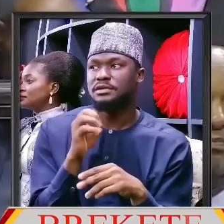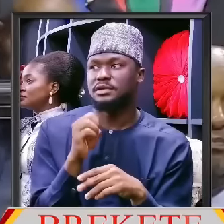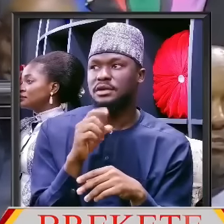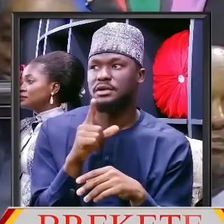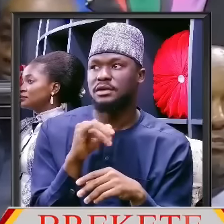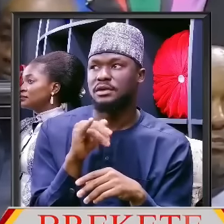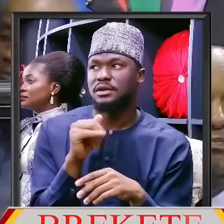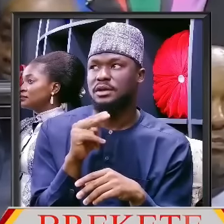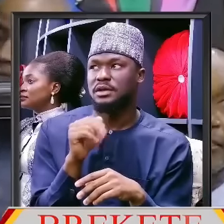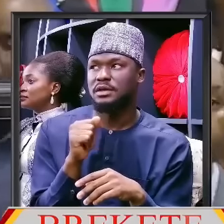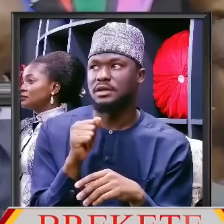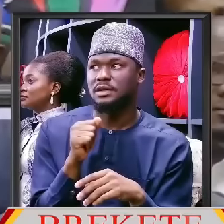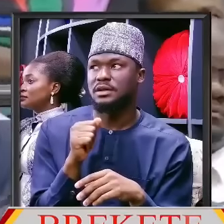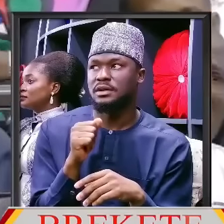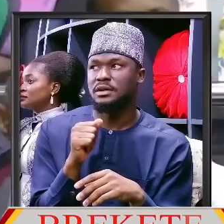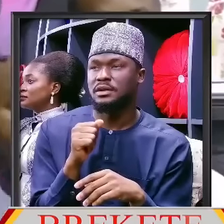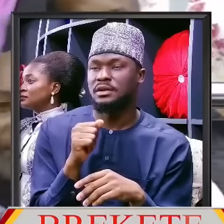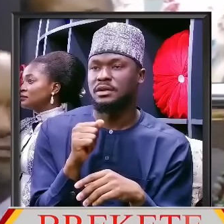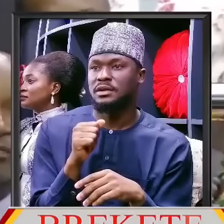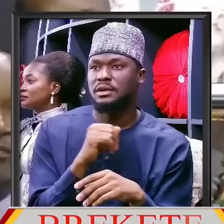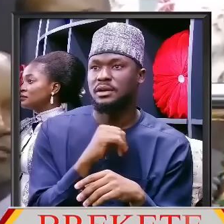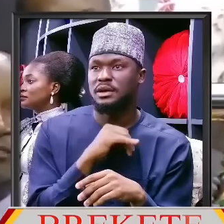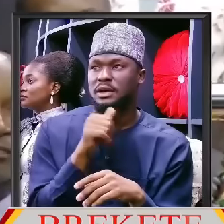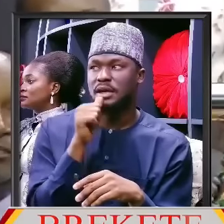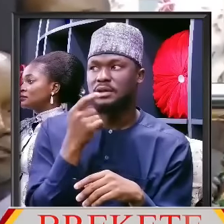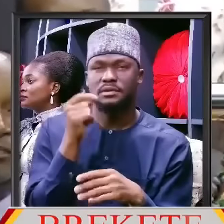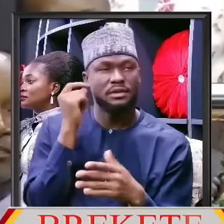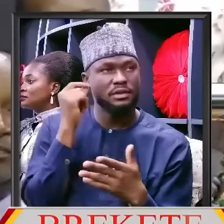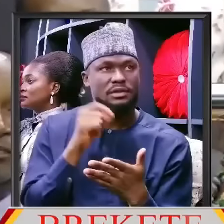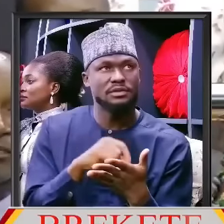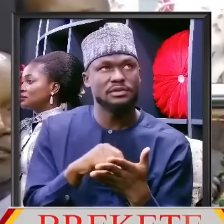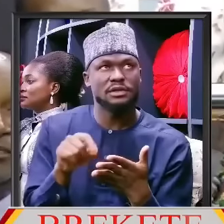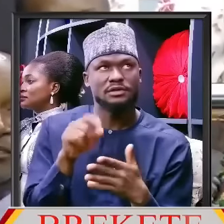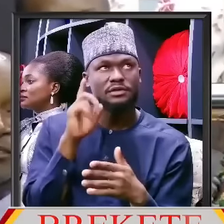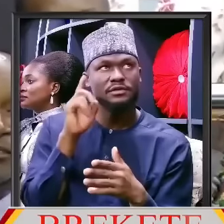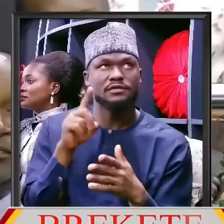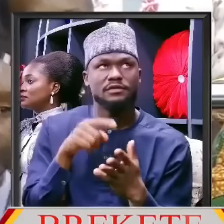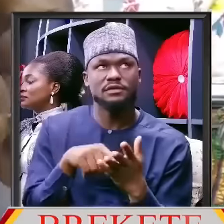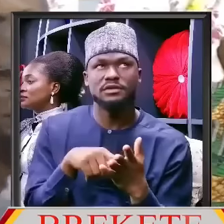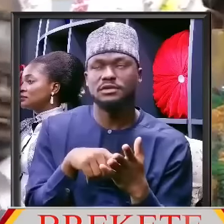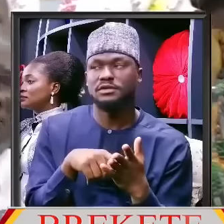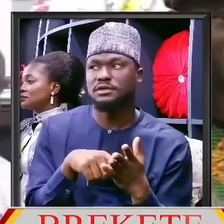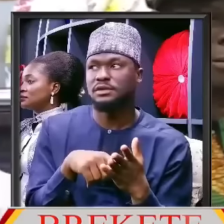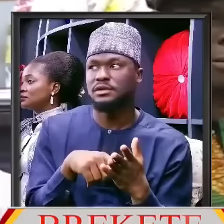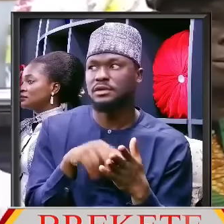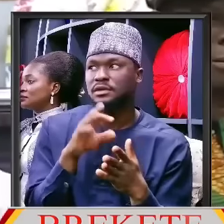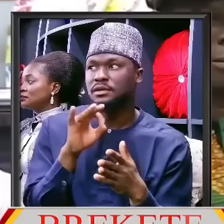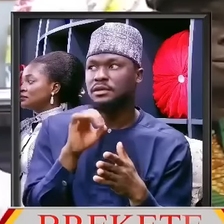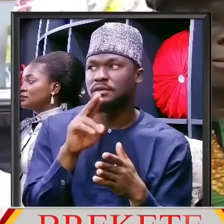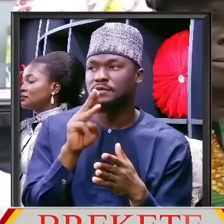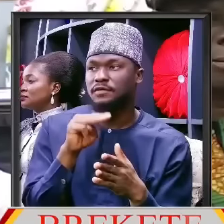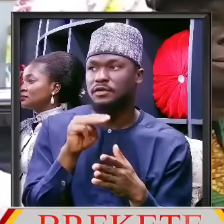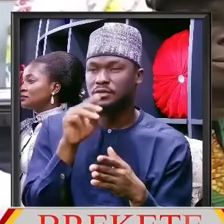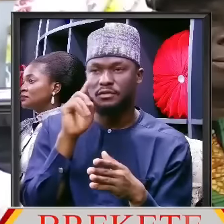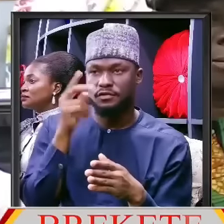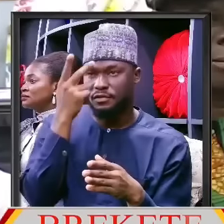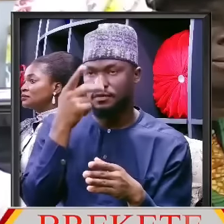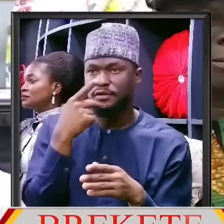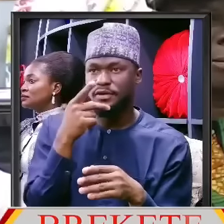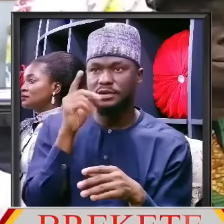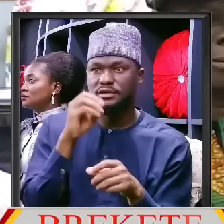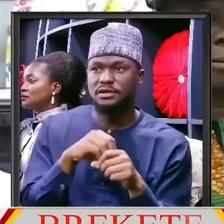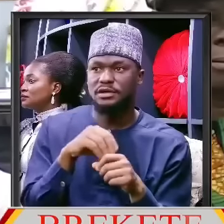Eliana Osaswehi, and I say na me be the secretary of this forum, parents forum for